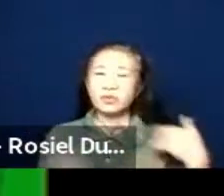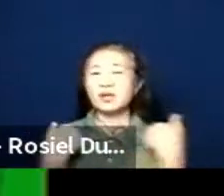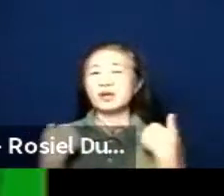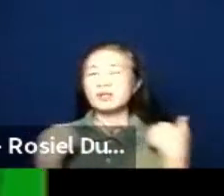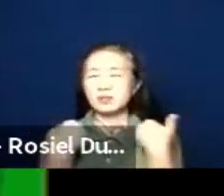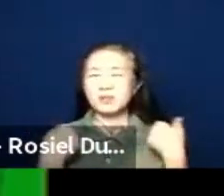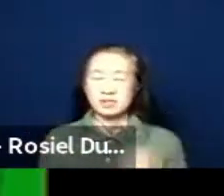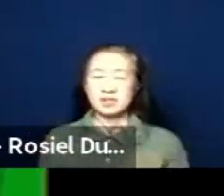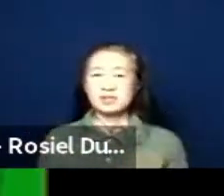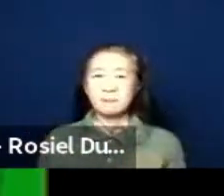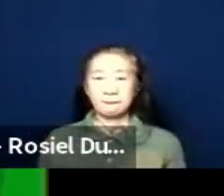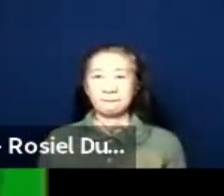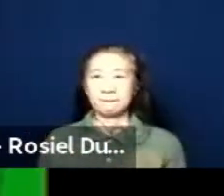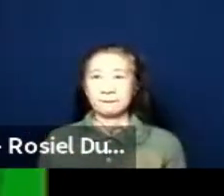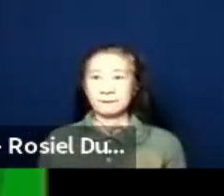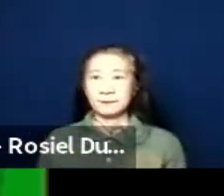animal.